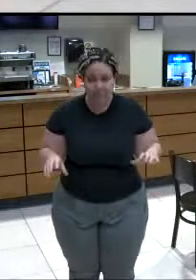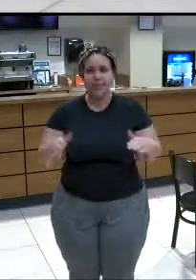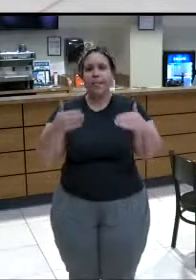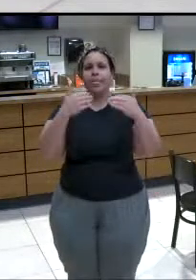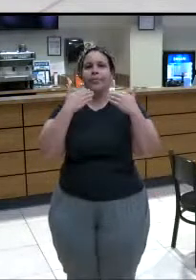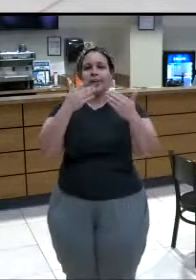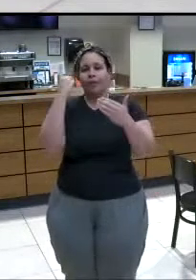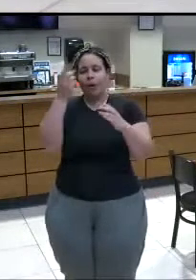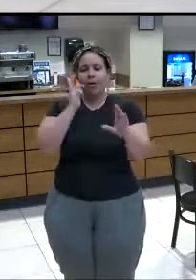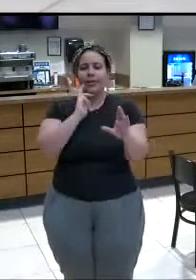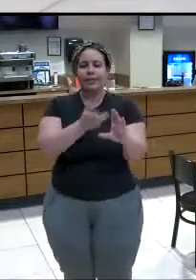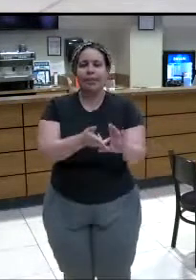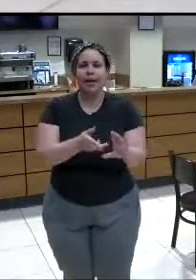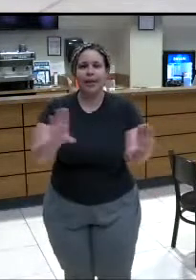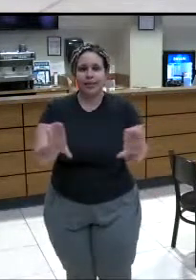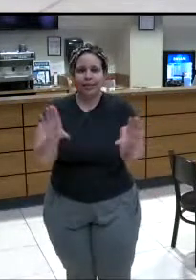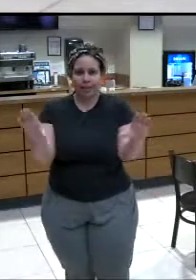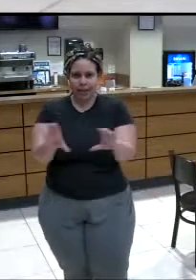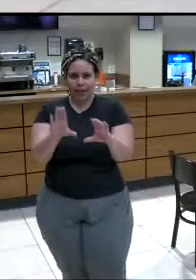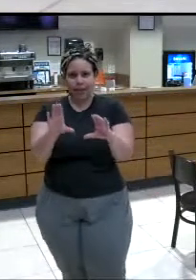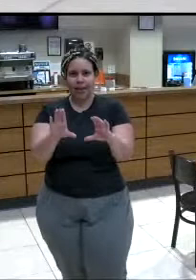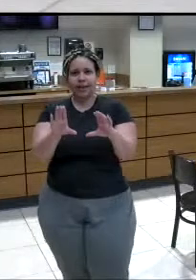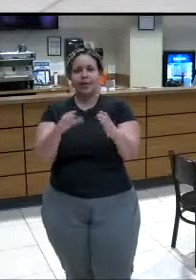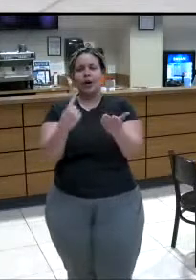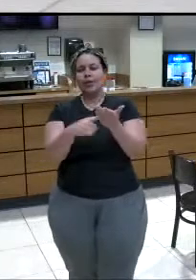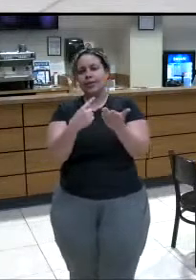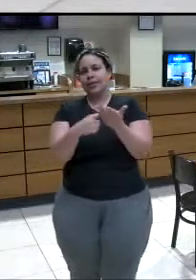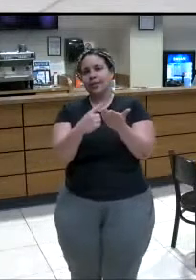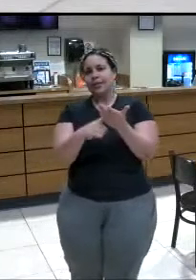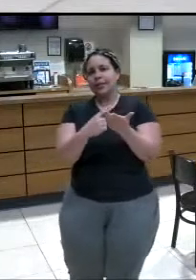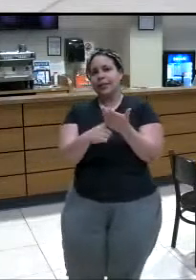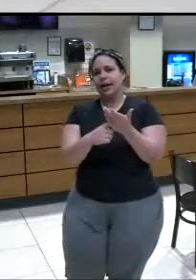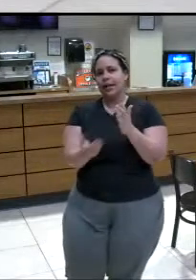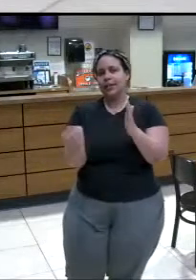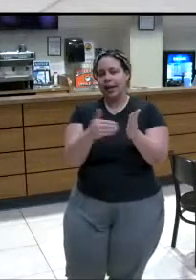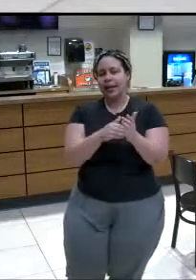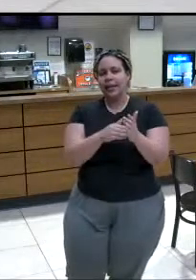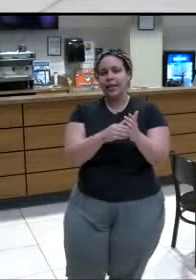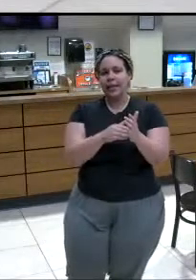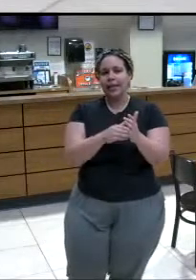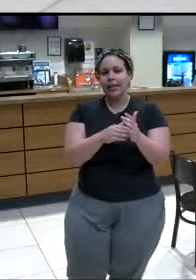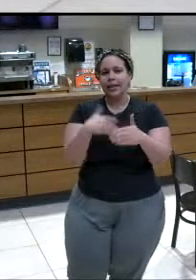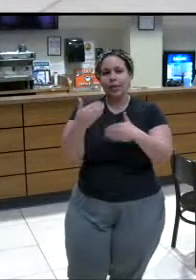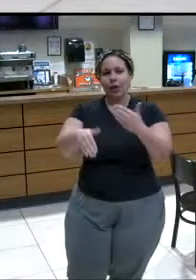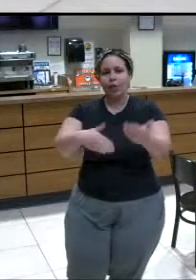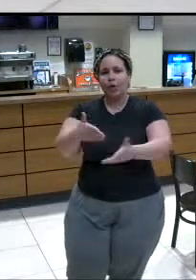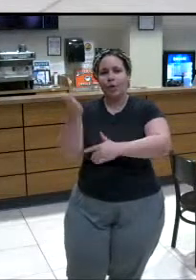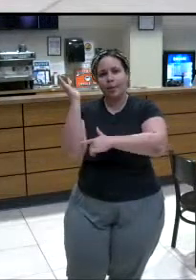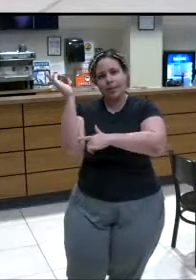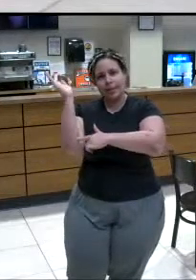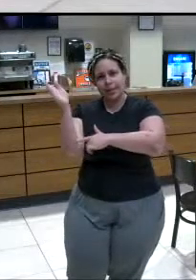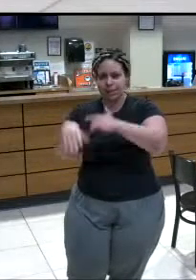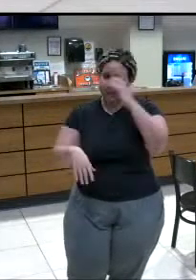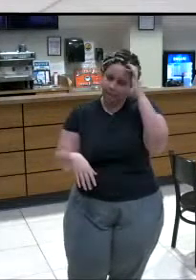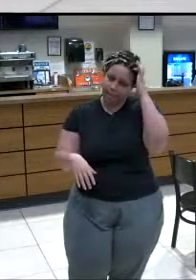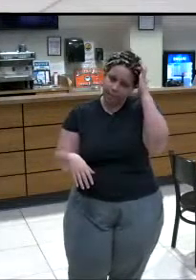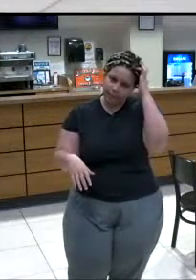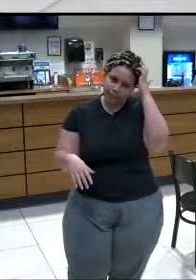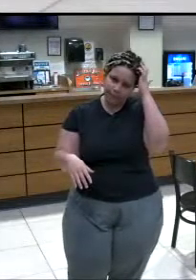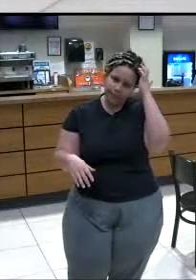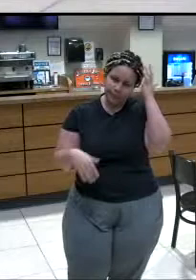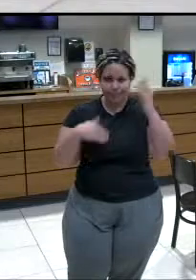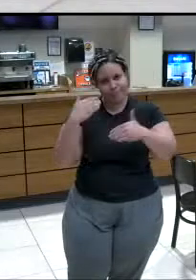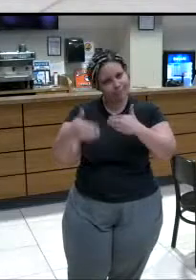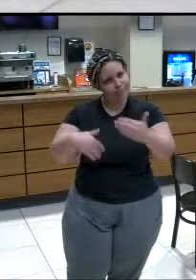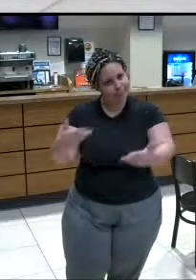for participating in that. We will come back to it as we go through this presentation, as a metaphor, of